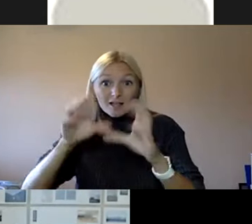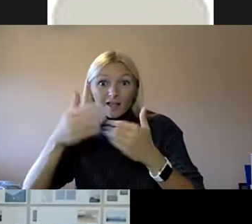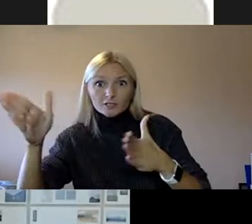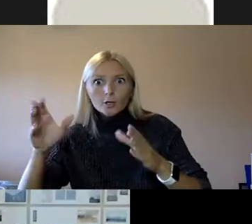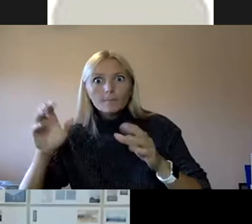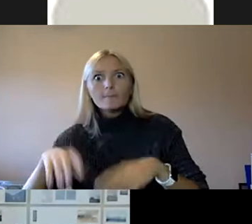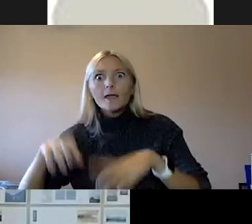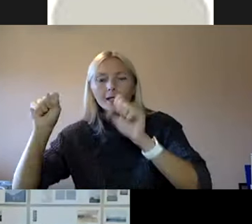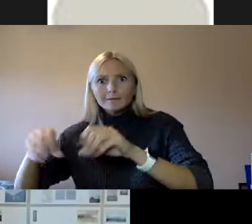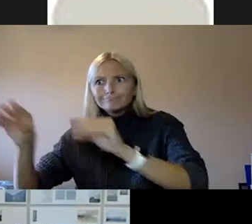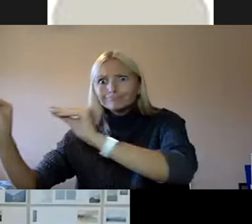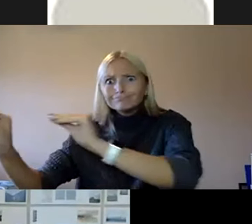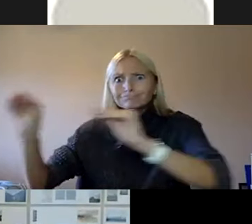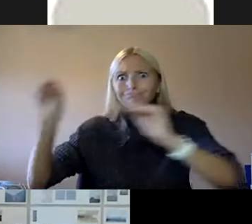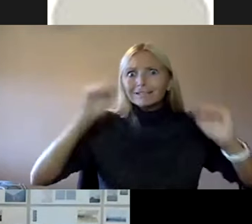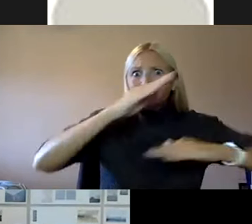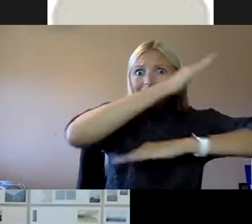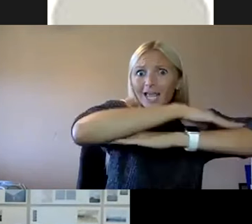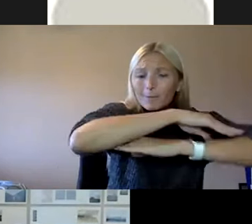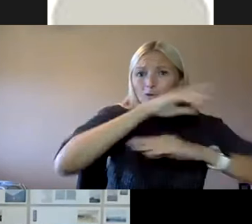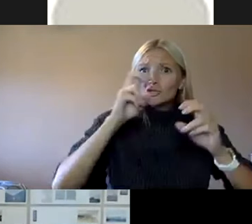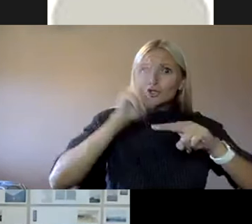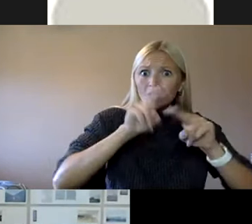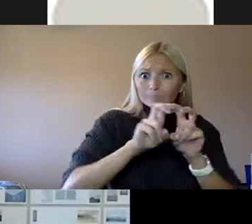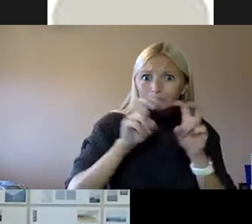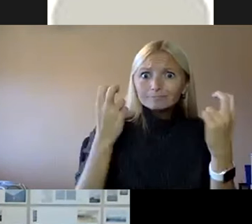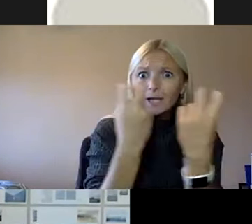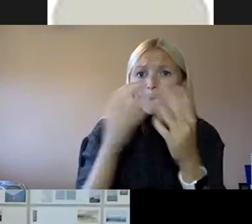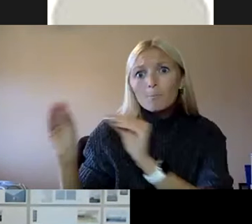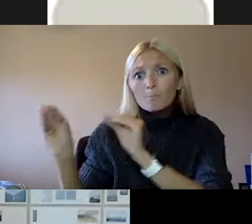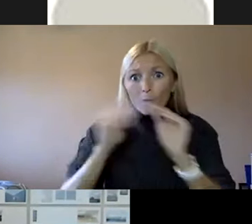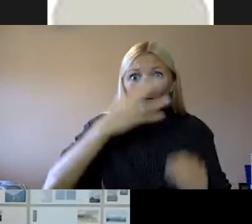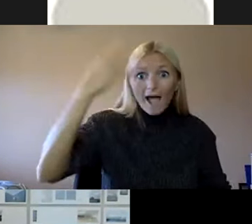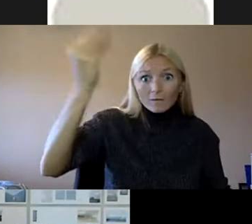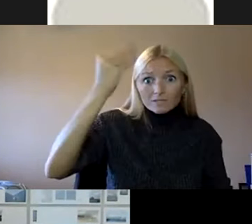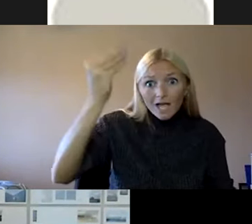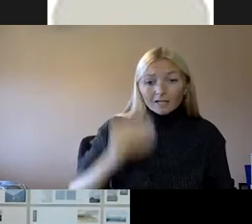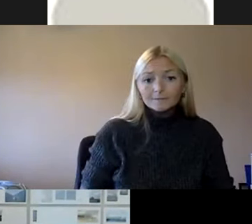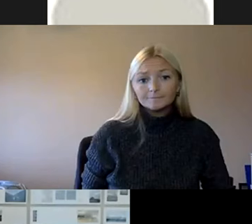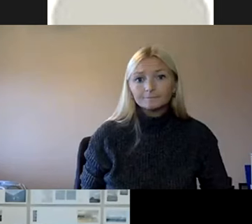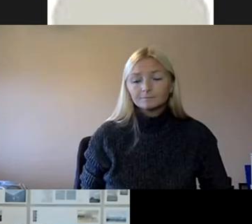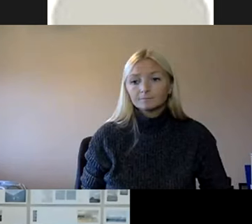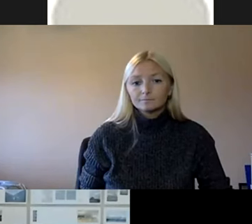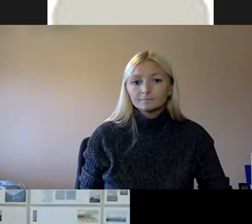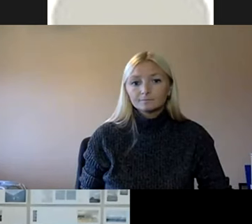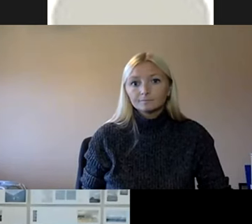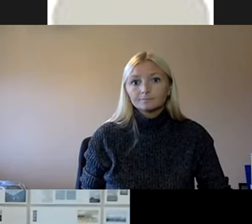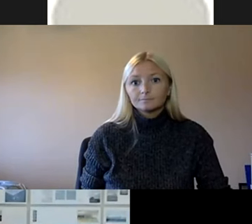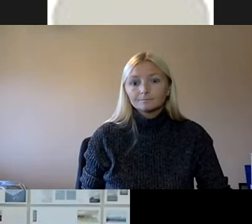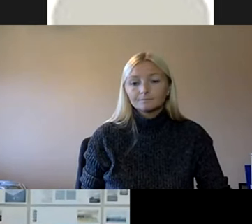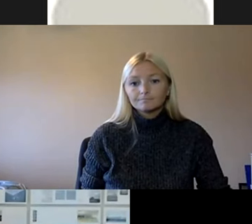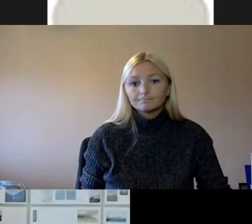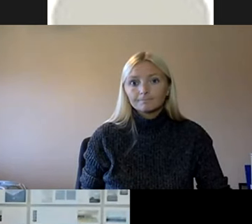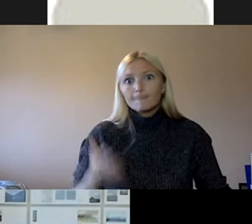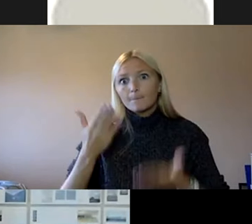tables outside, the chairs outside, and to be outdoors. Or sometimes we see that children don't